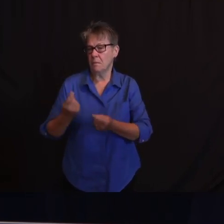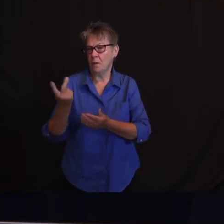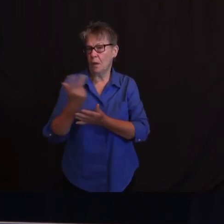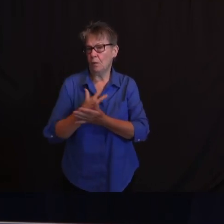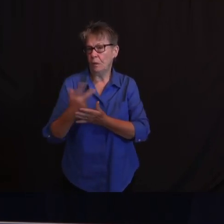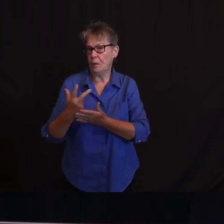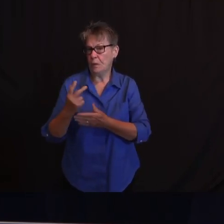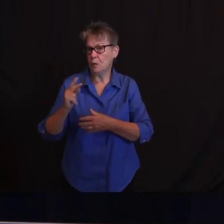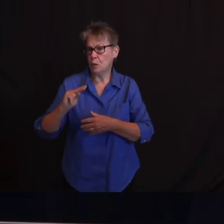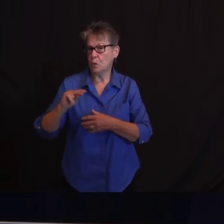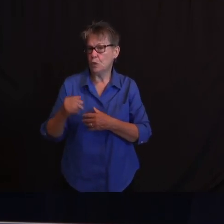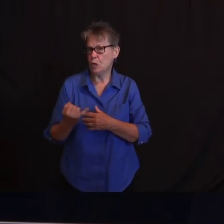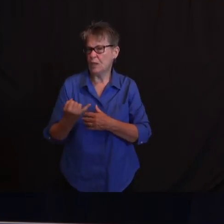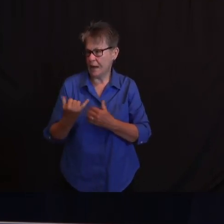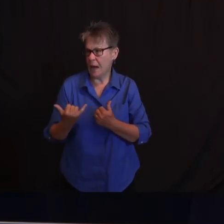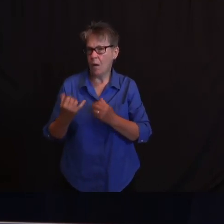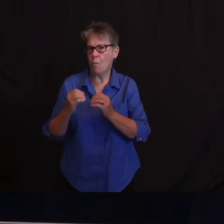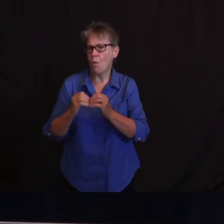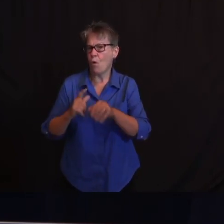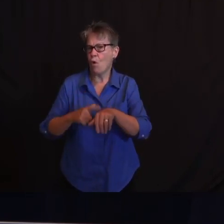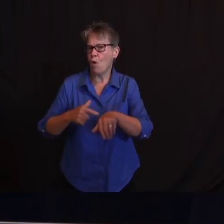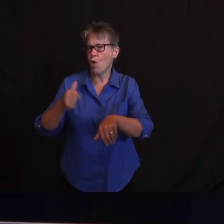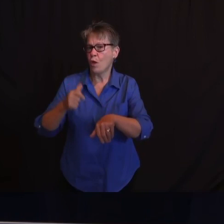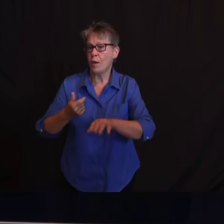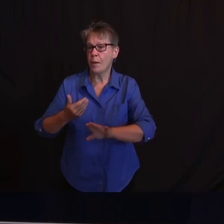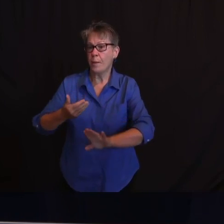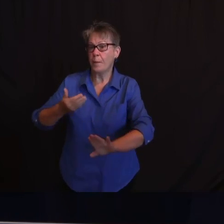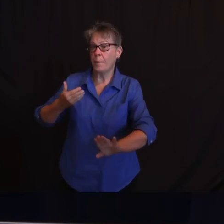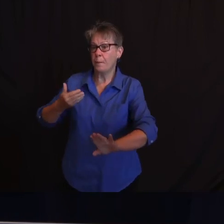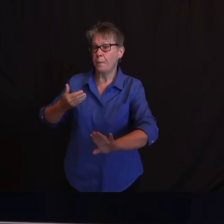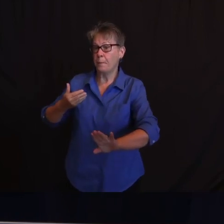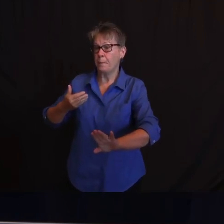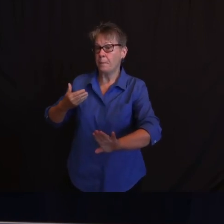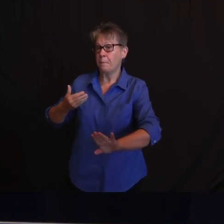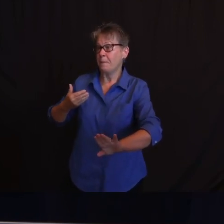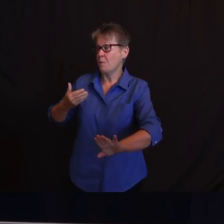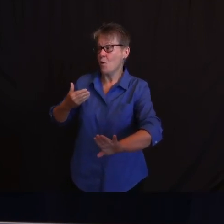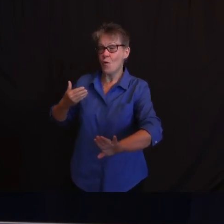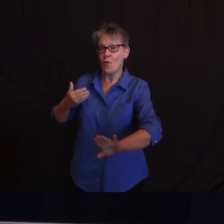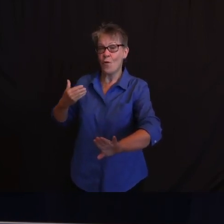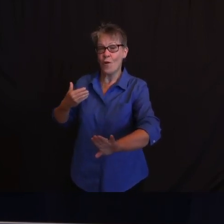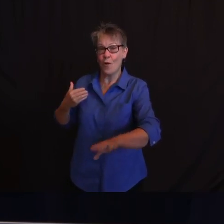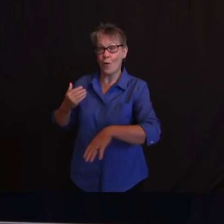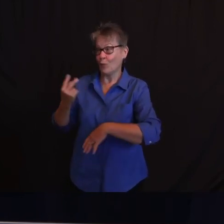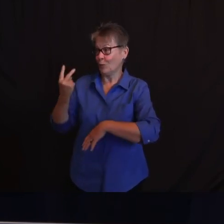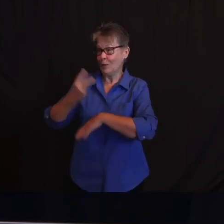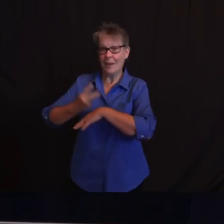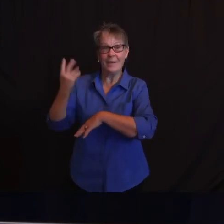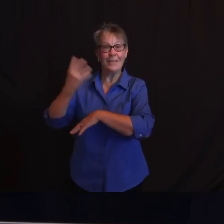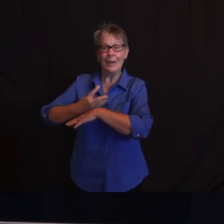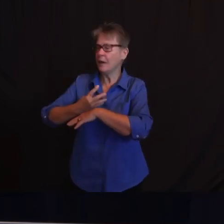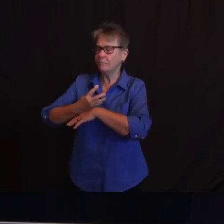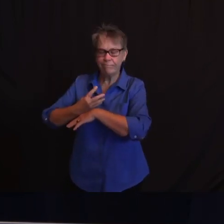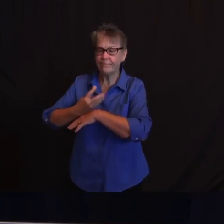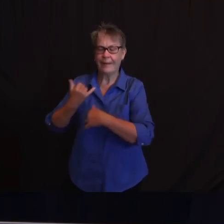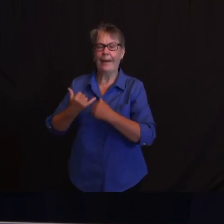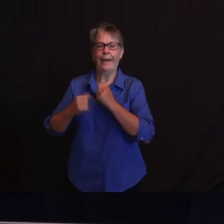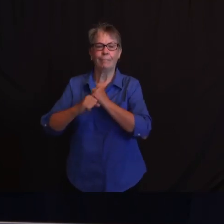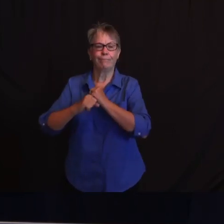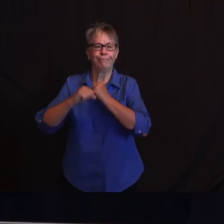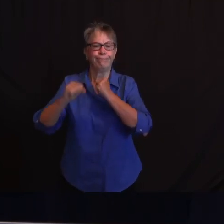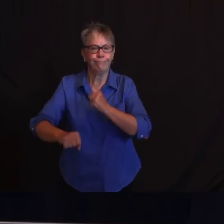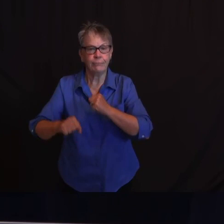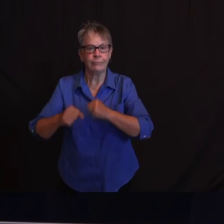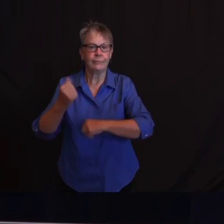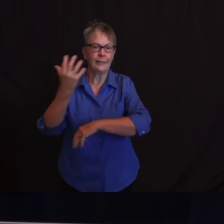4. While you are awaiting results, please take steps to limit your contact with others so you don't potentially